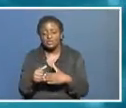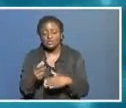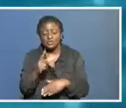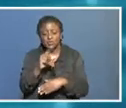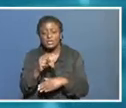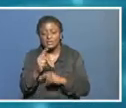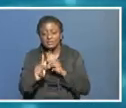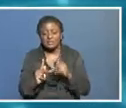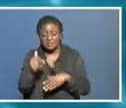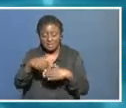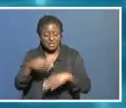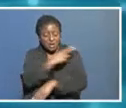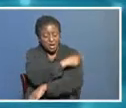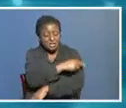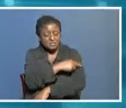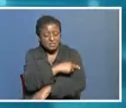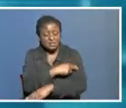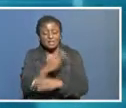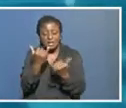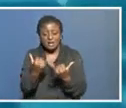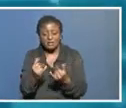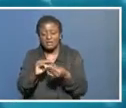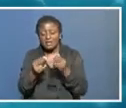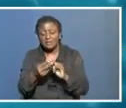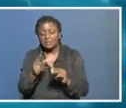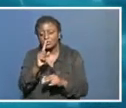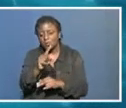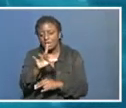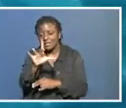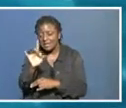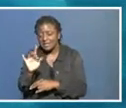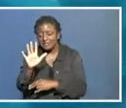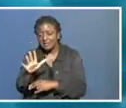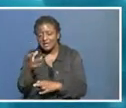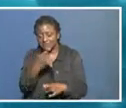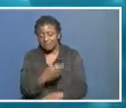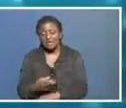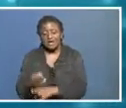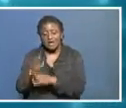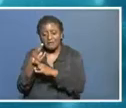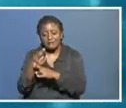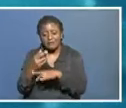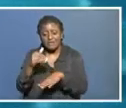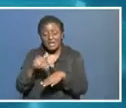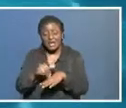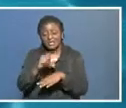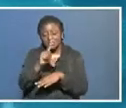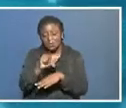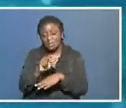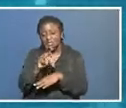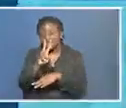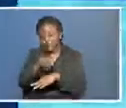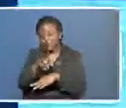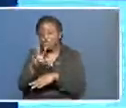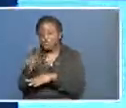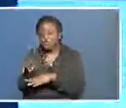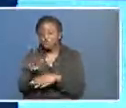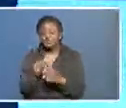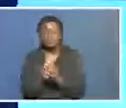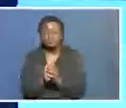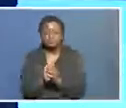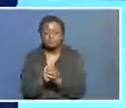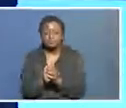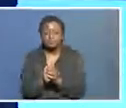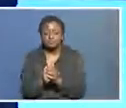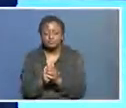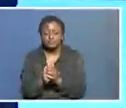the illness, active cases 185, and recoveries at 22. Well, still